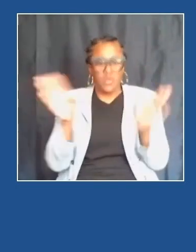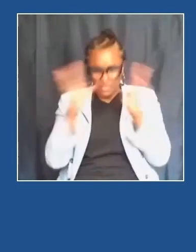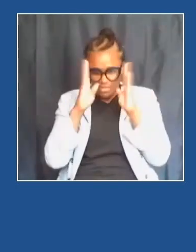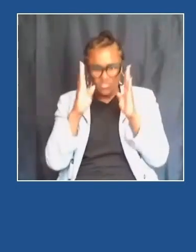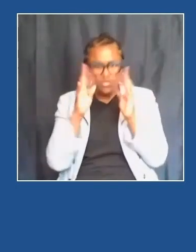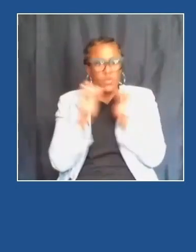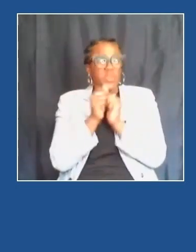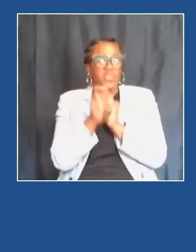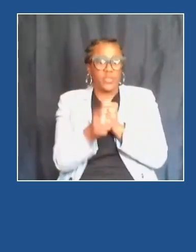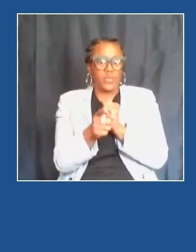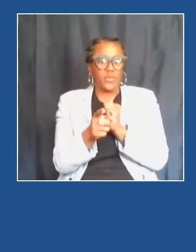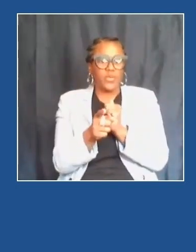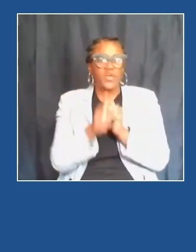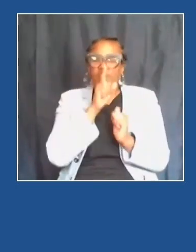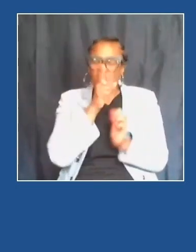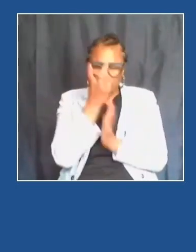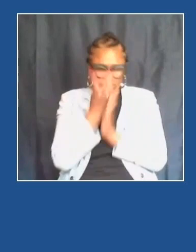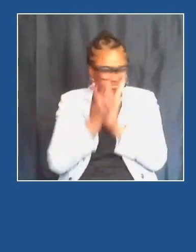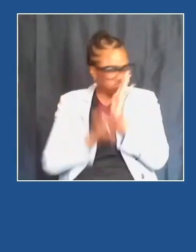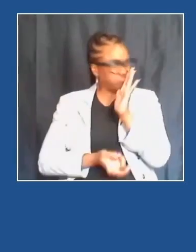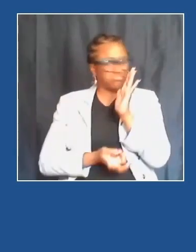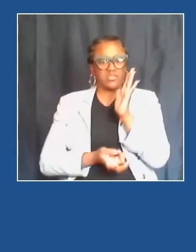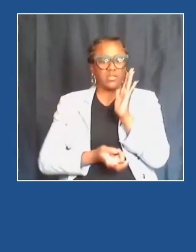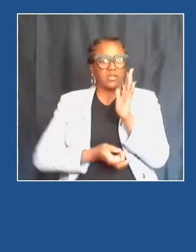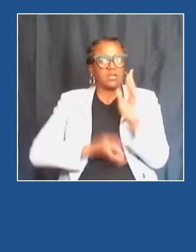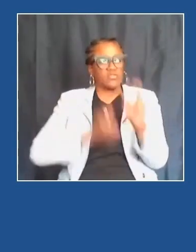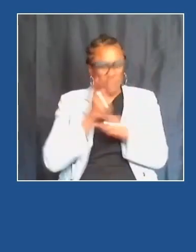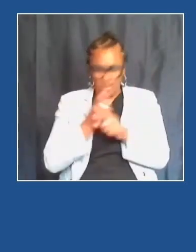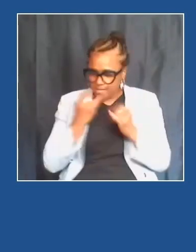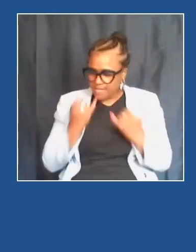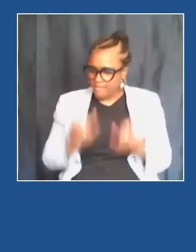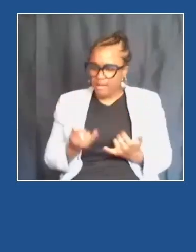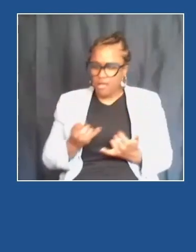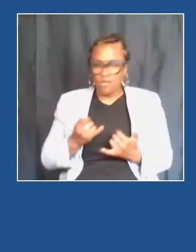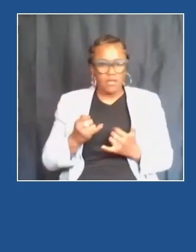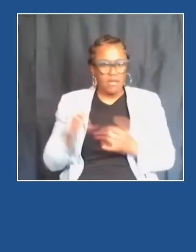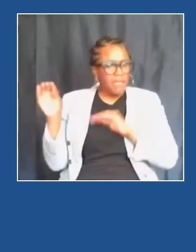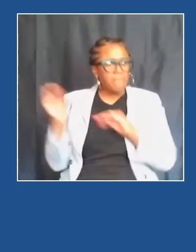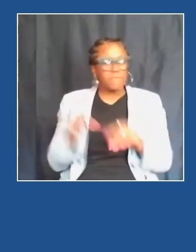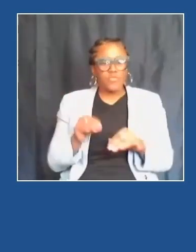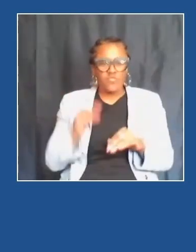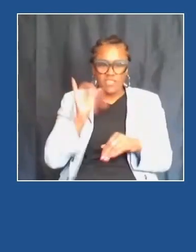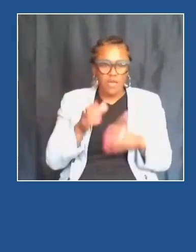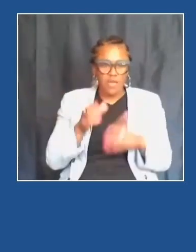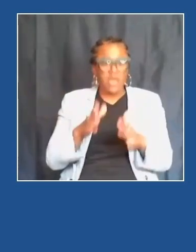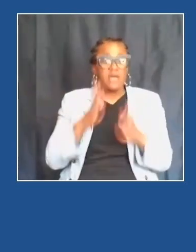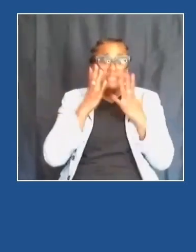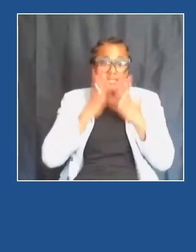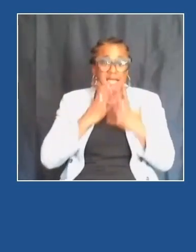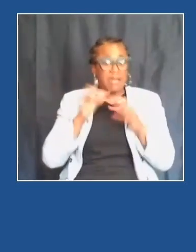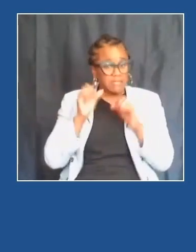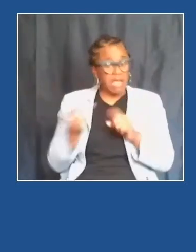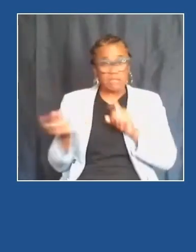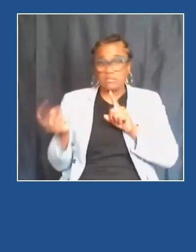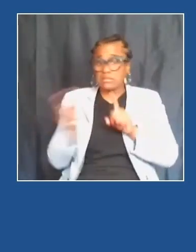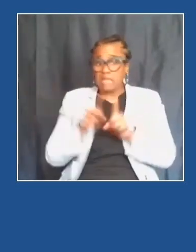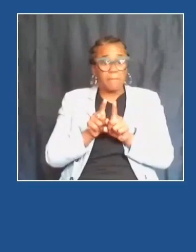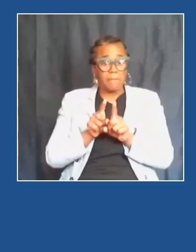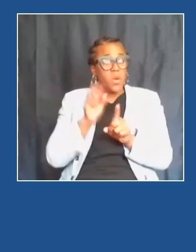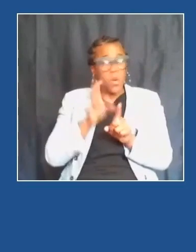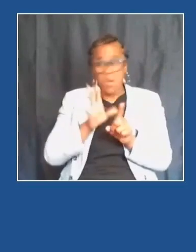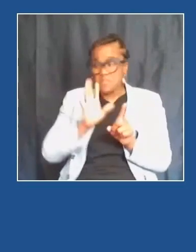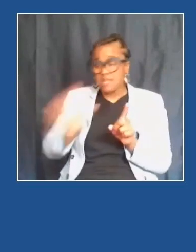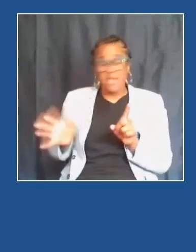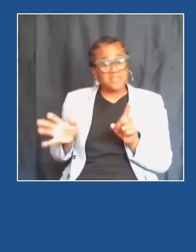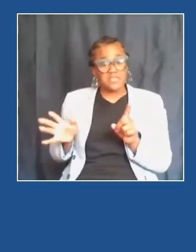us, throw ourselves into the right now and move into that. The sadness can come along or it can be left